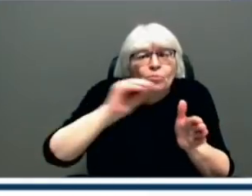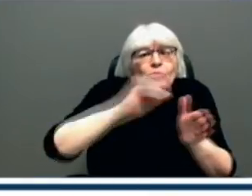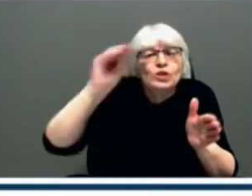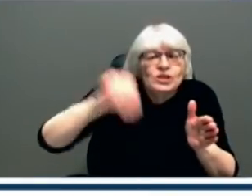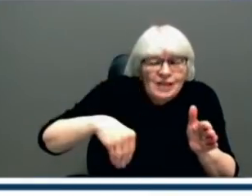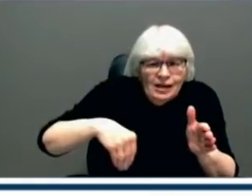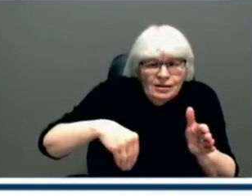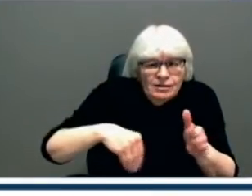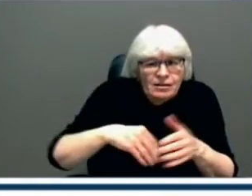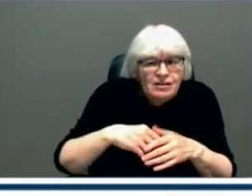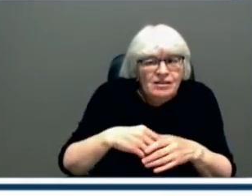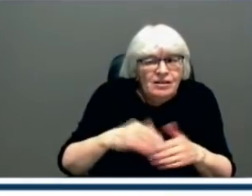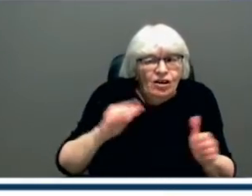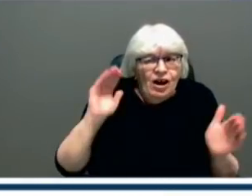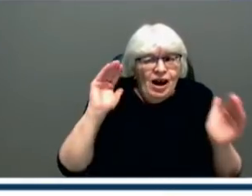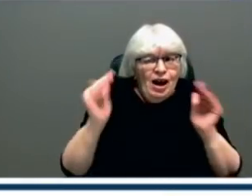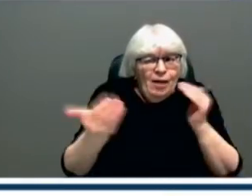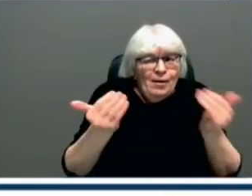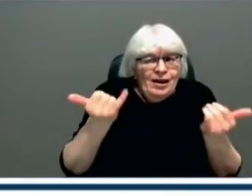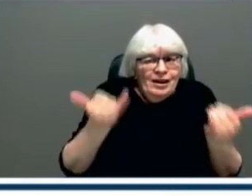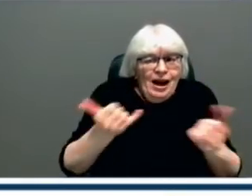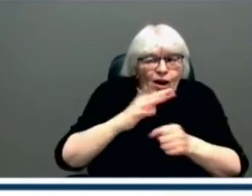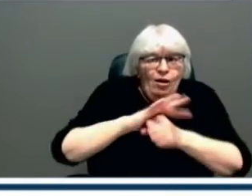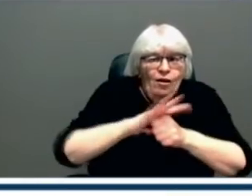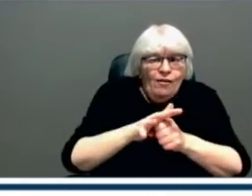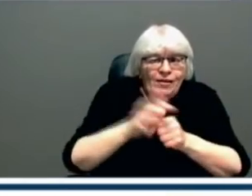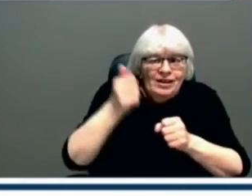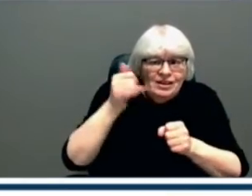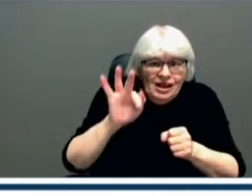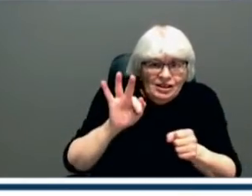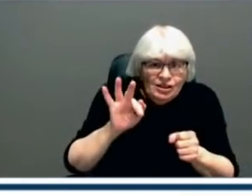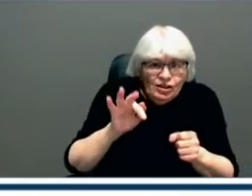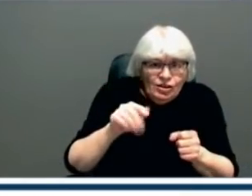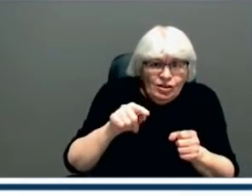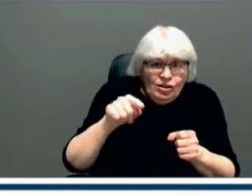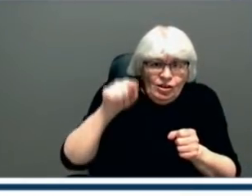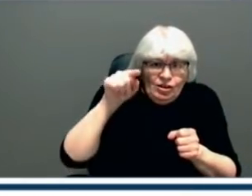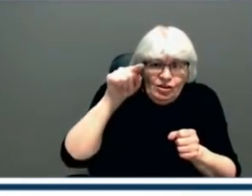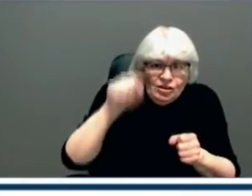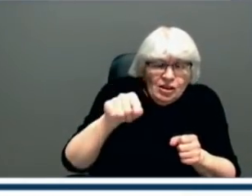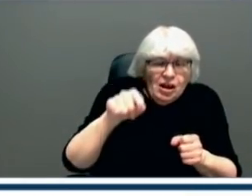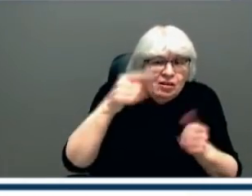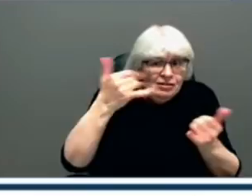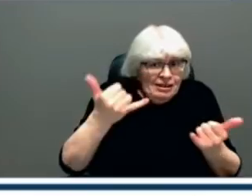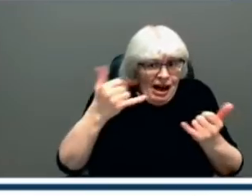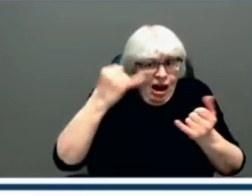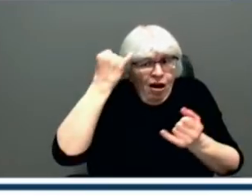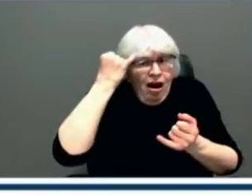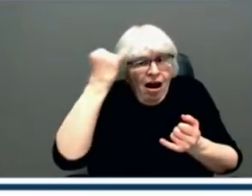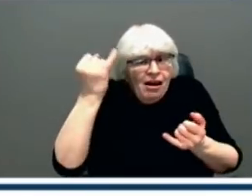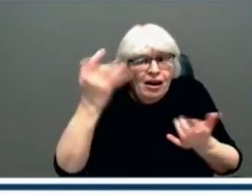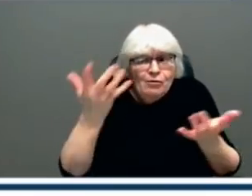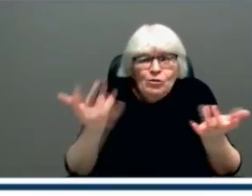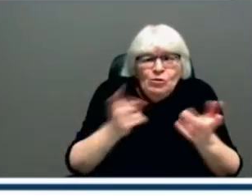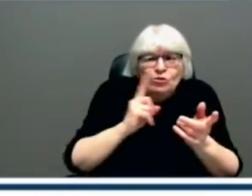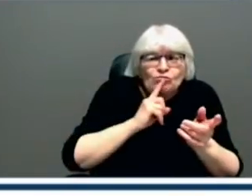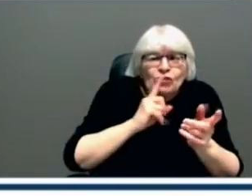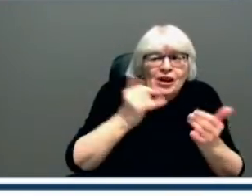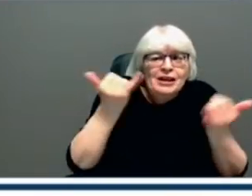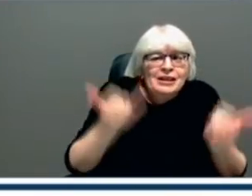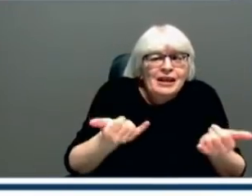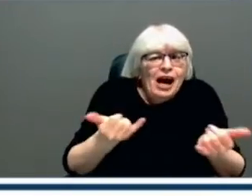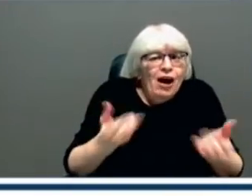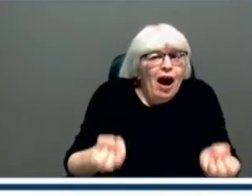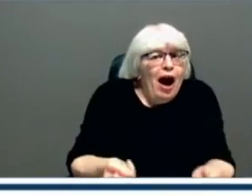COVID-19. Is there any similar figure that you can give us today based on the numbers that have been released this afternoon? I don't